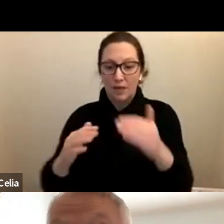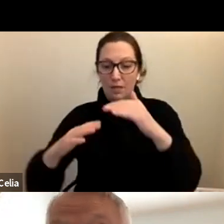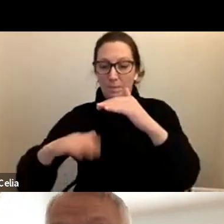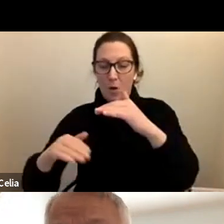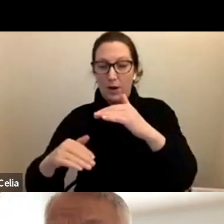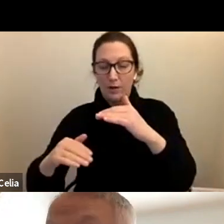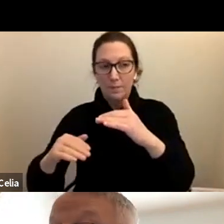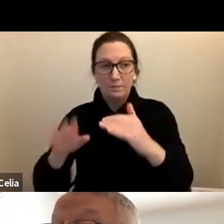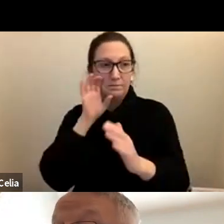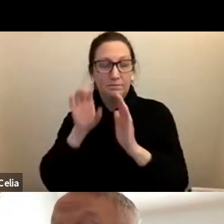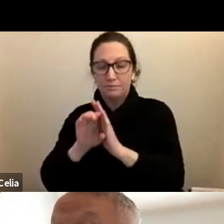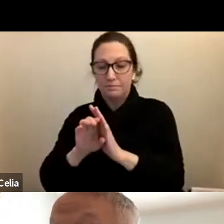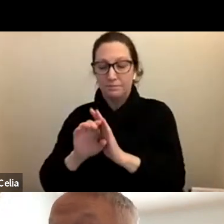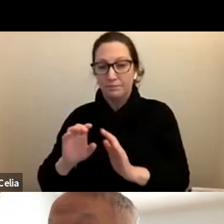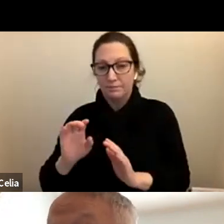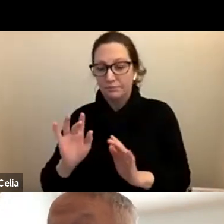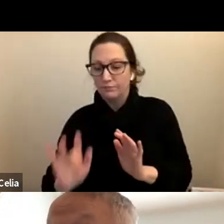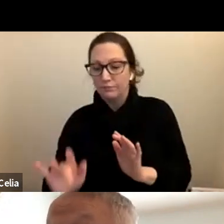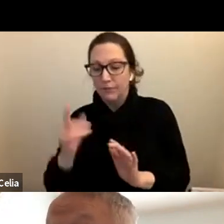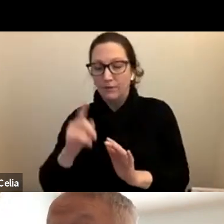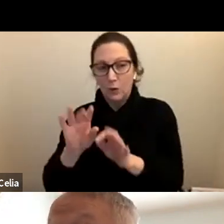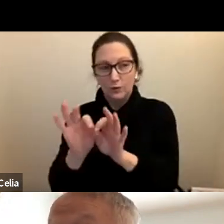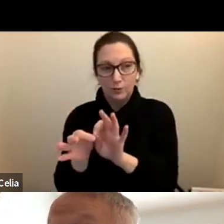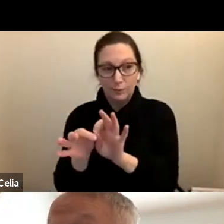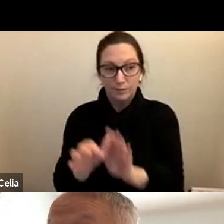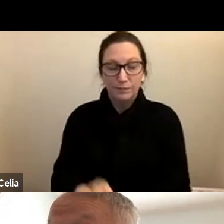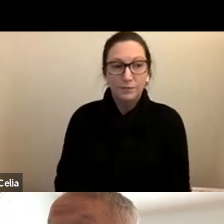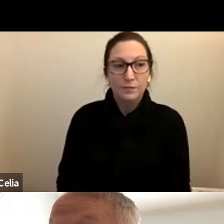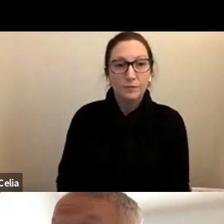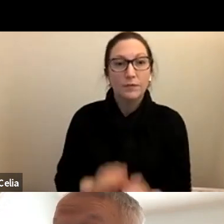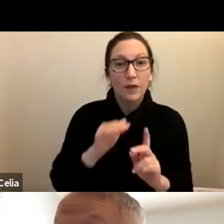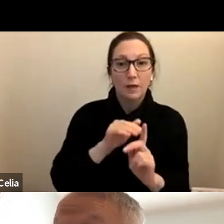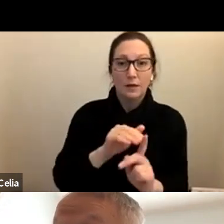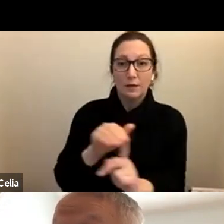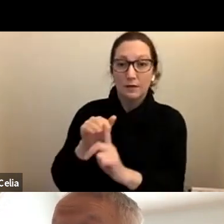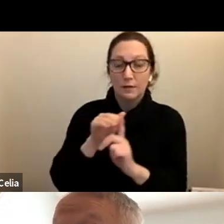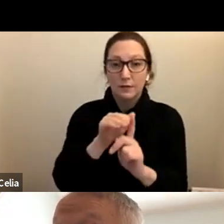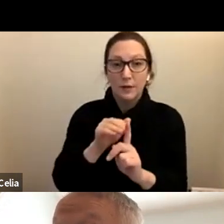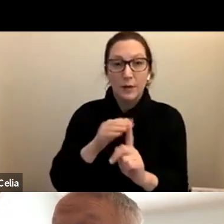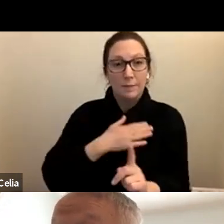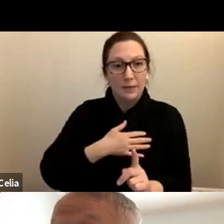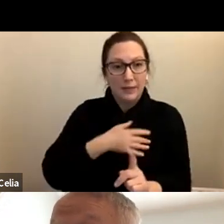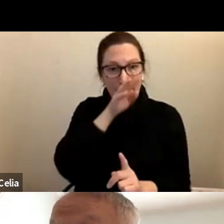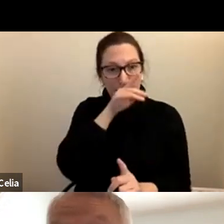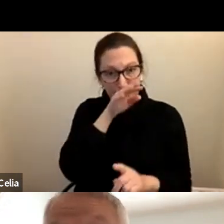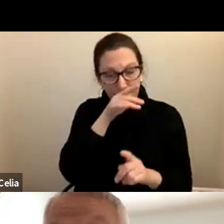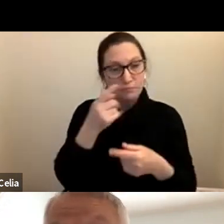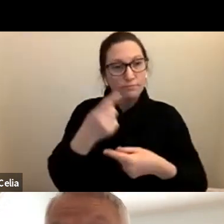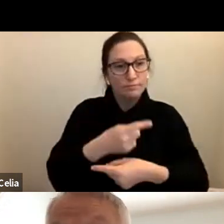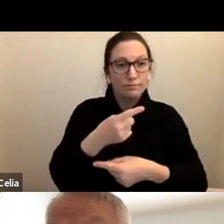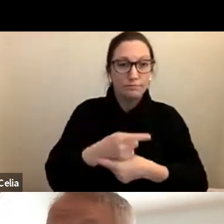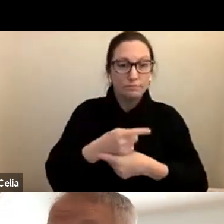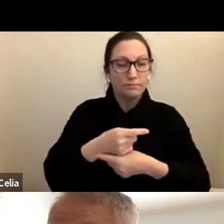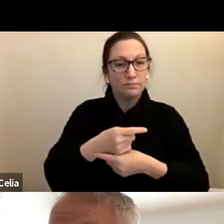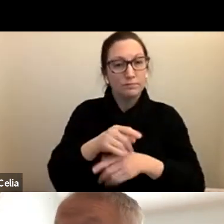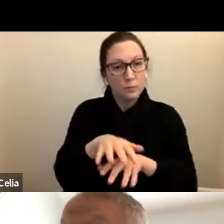screen. And I would like to remind everyone to please speak at a slower pace to